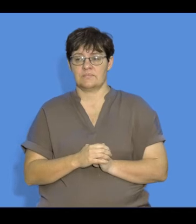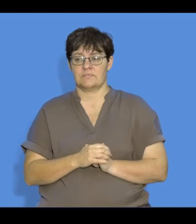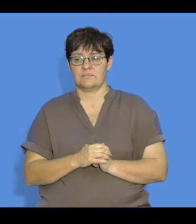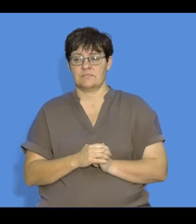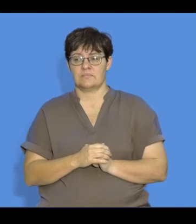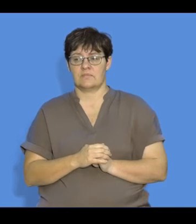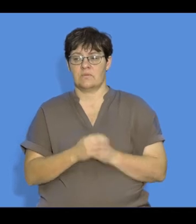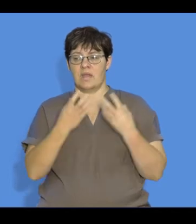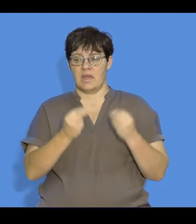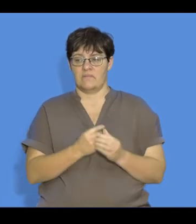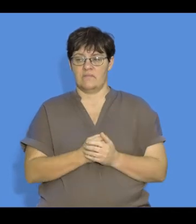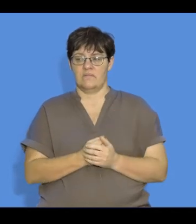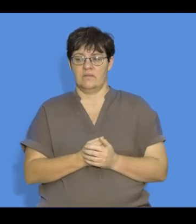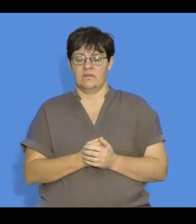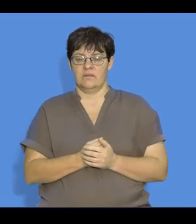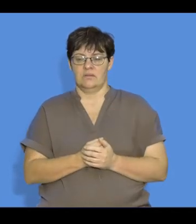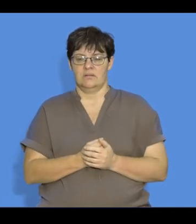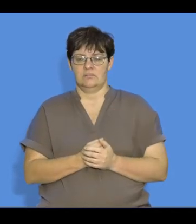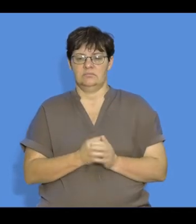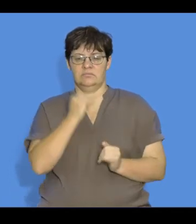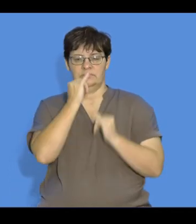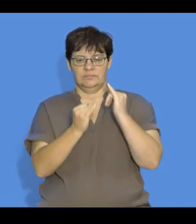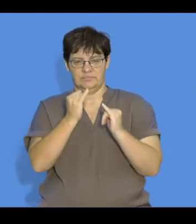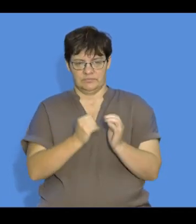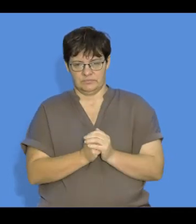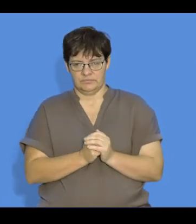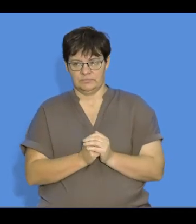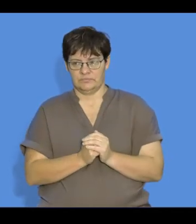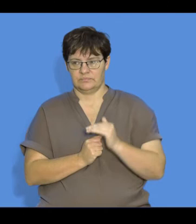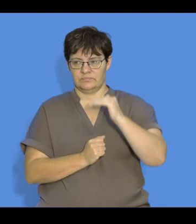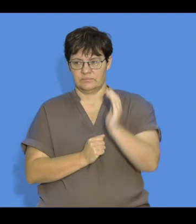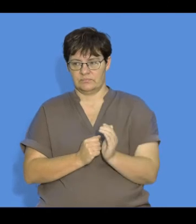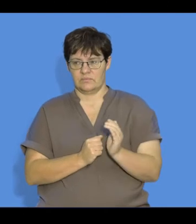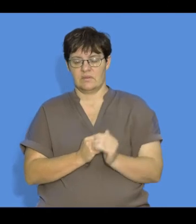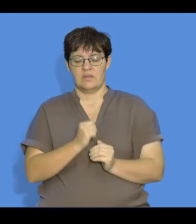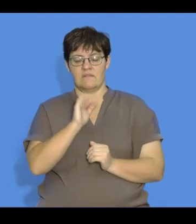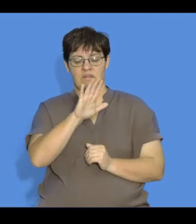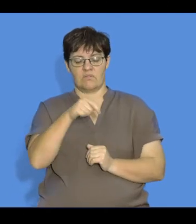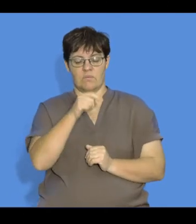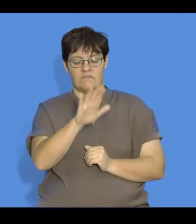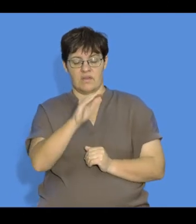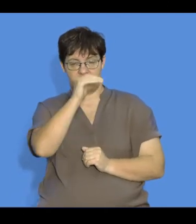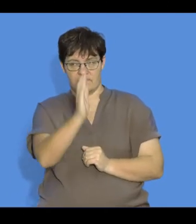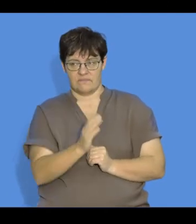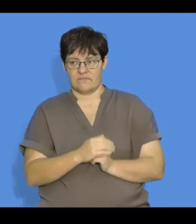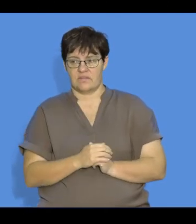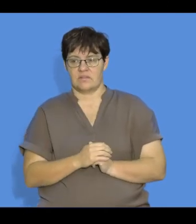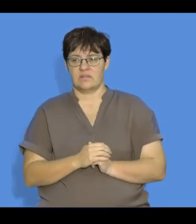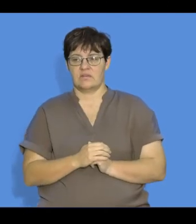have? We have got 11, okay, multiplied by 5.5, okay,